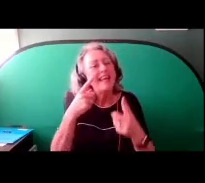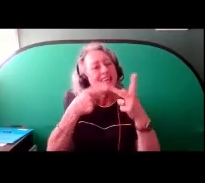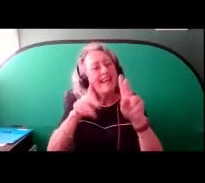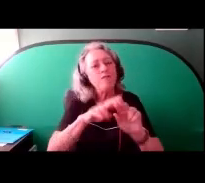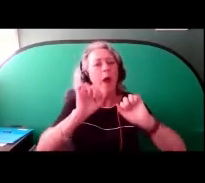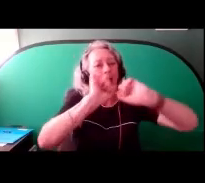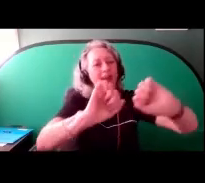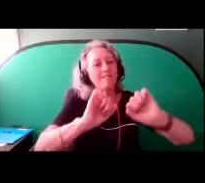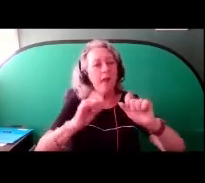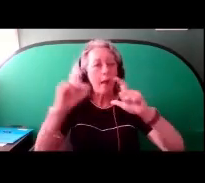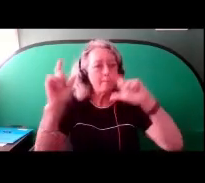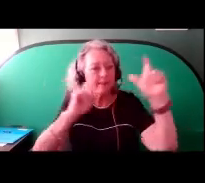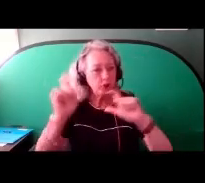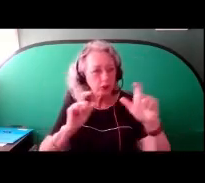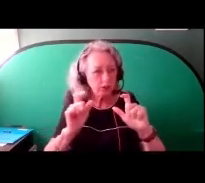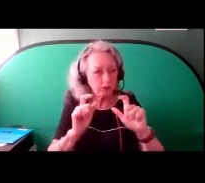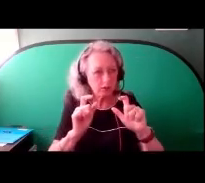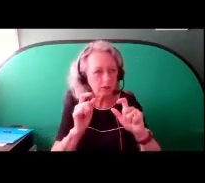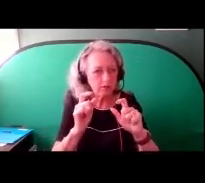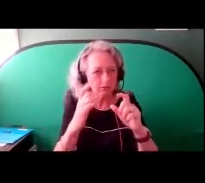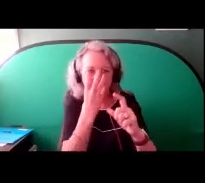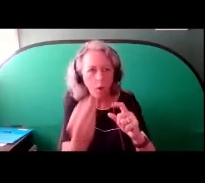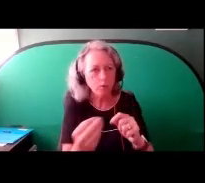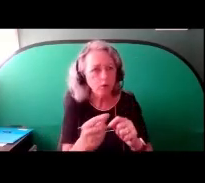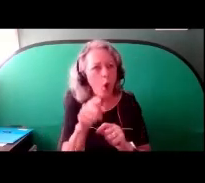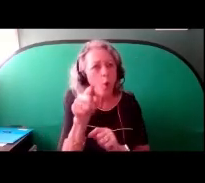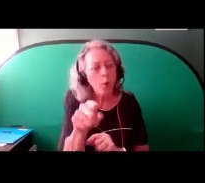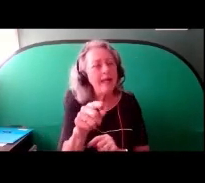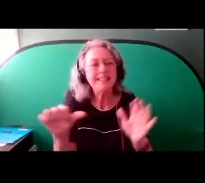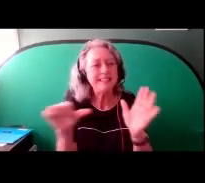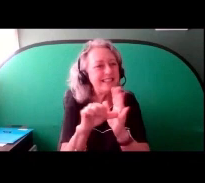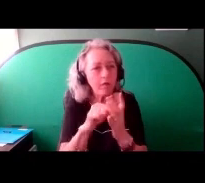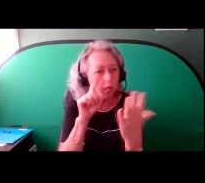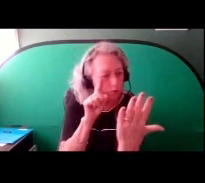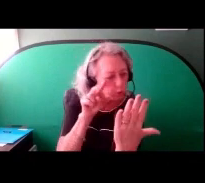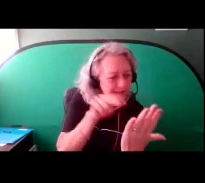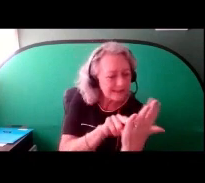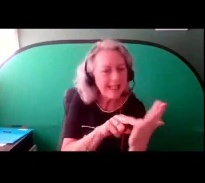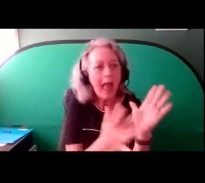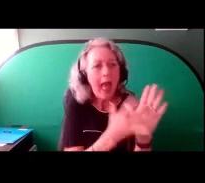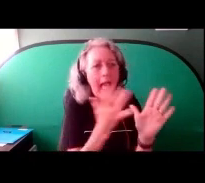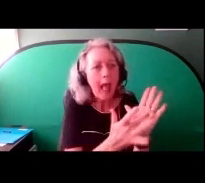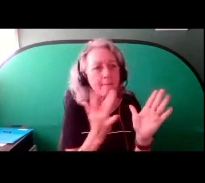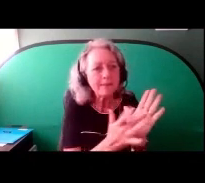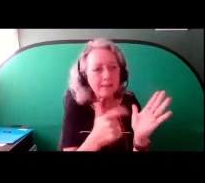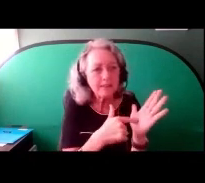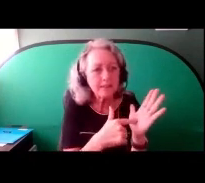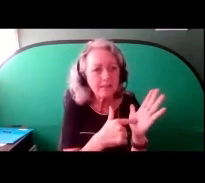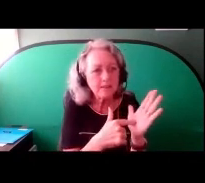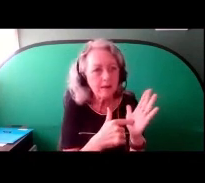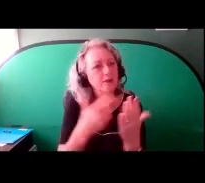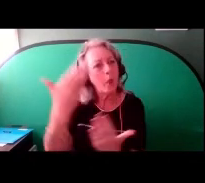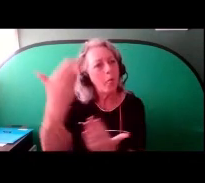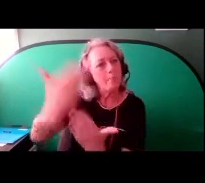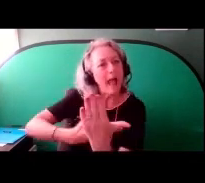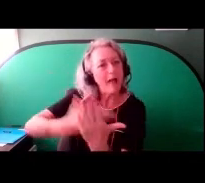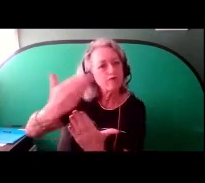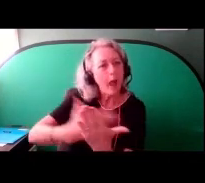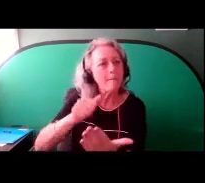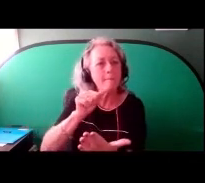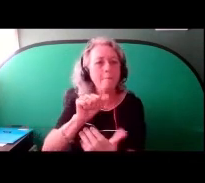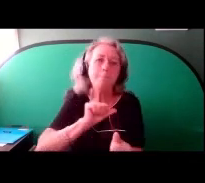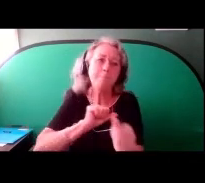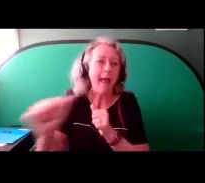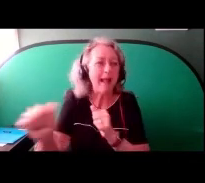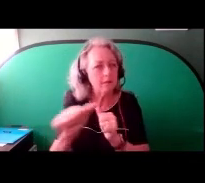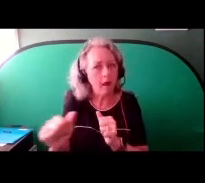screen when you've got that, either even just a light colour background or or worse, a picture. So the first thing that you would try